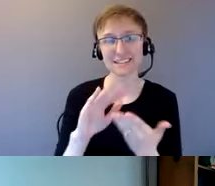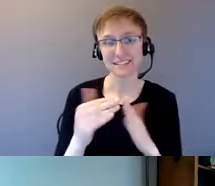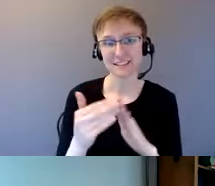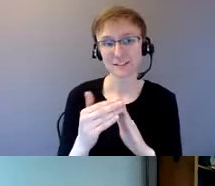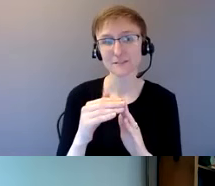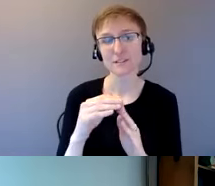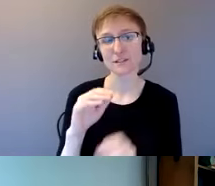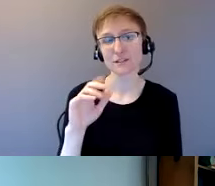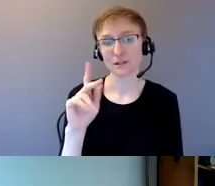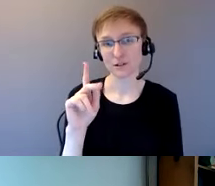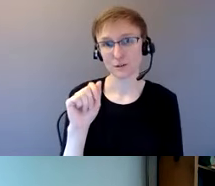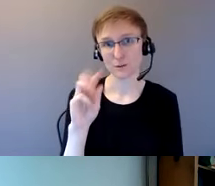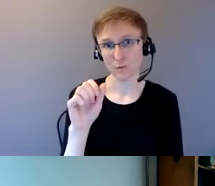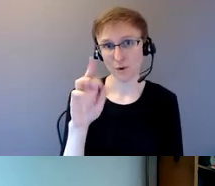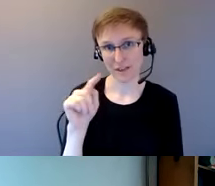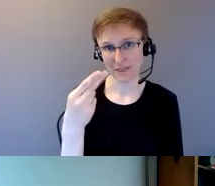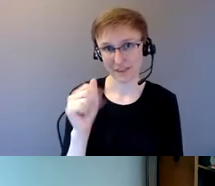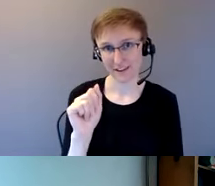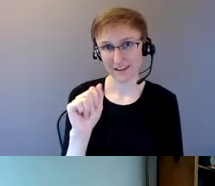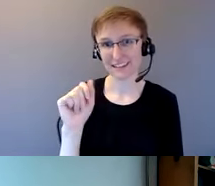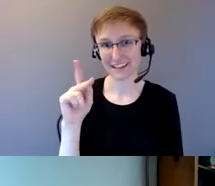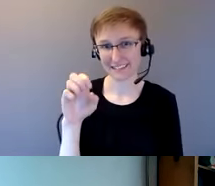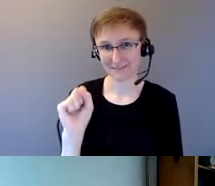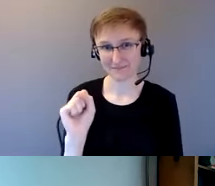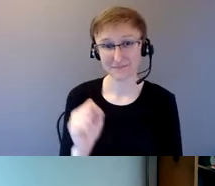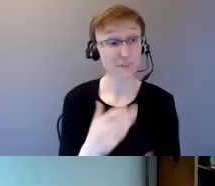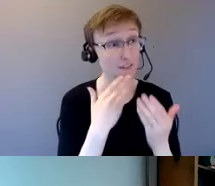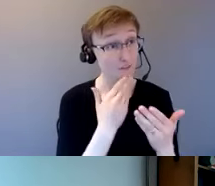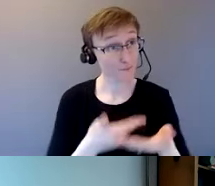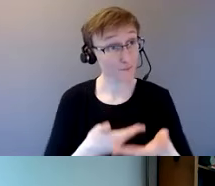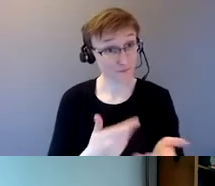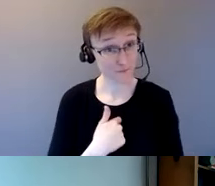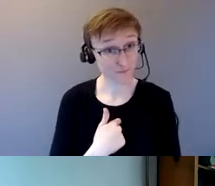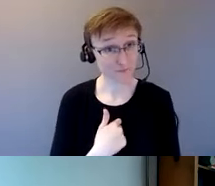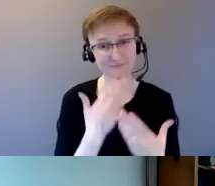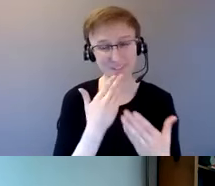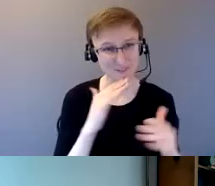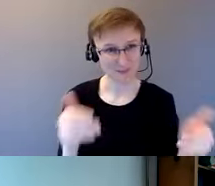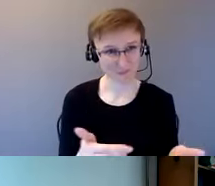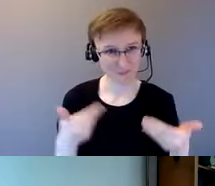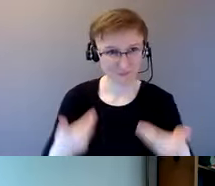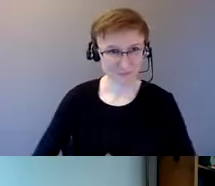Shauna. Thank you very much for having me. I appreciate that introduction.